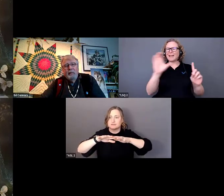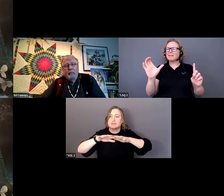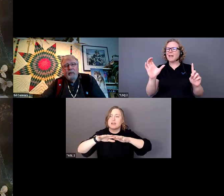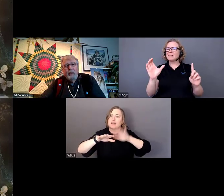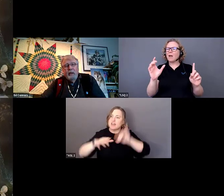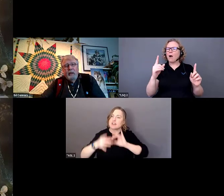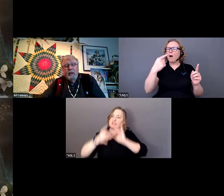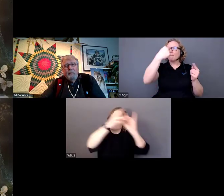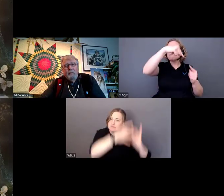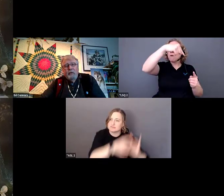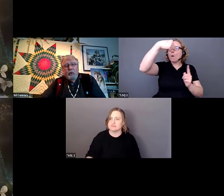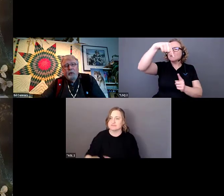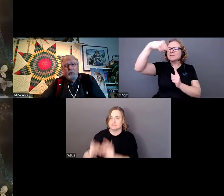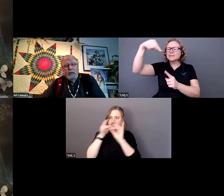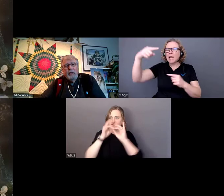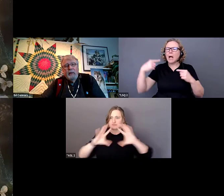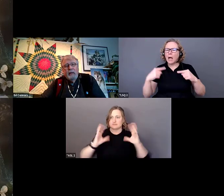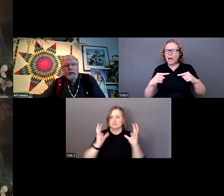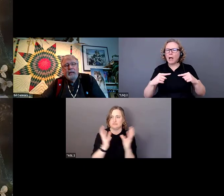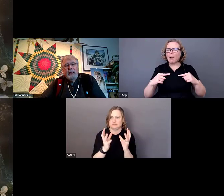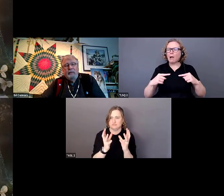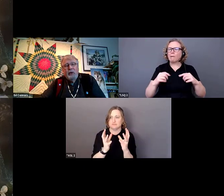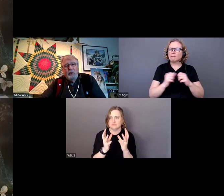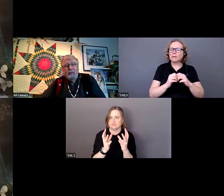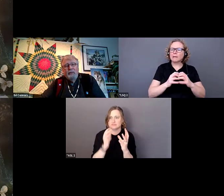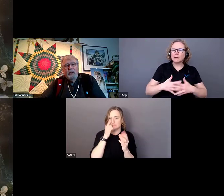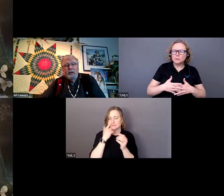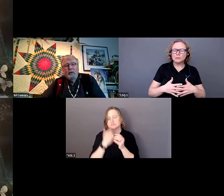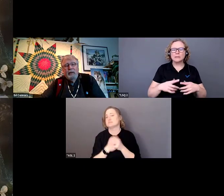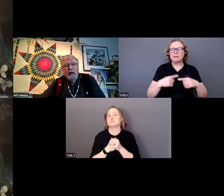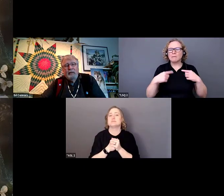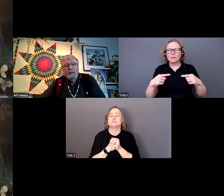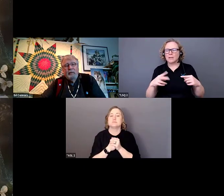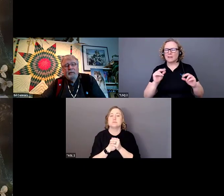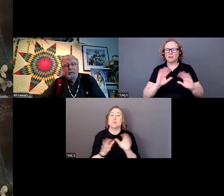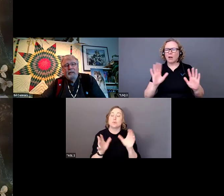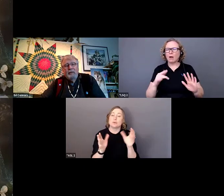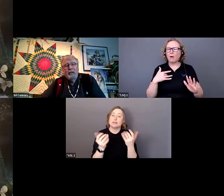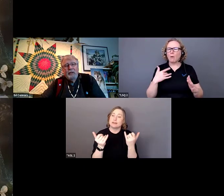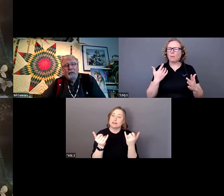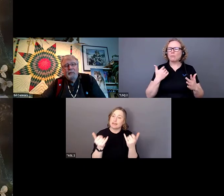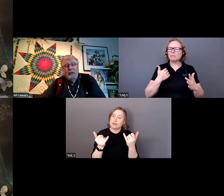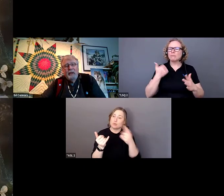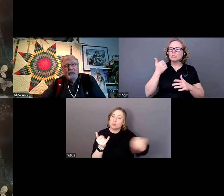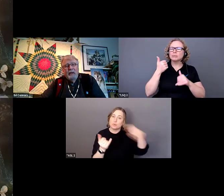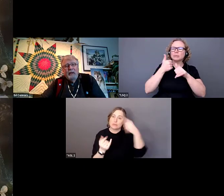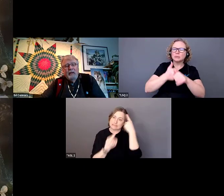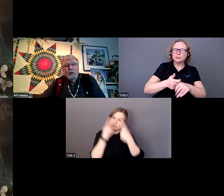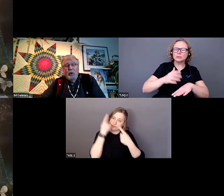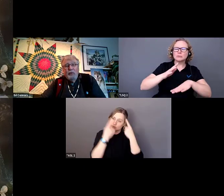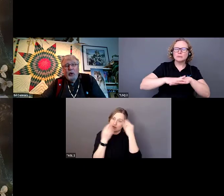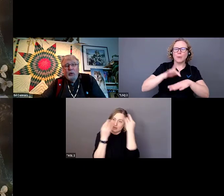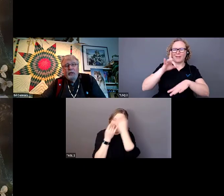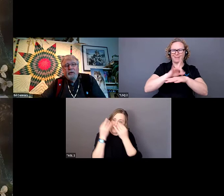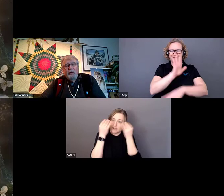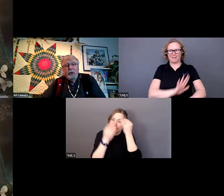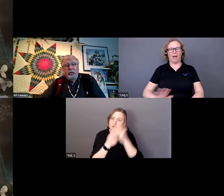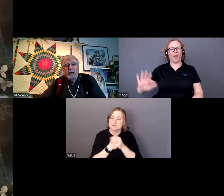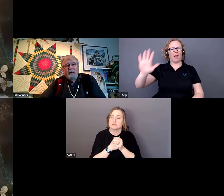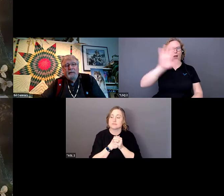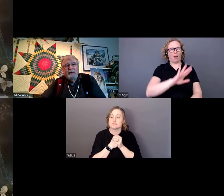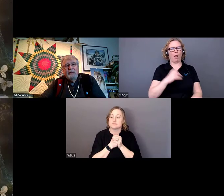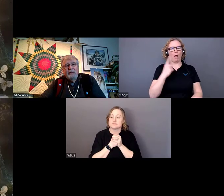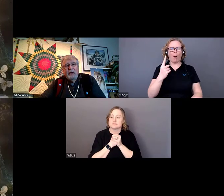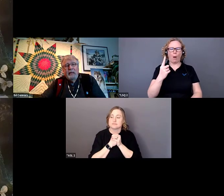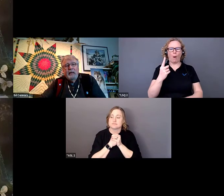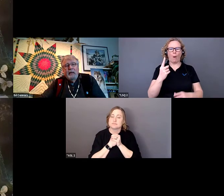unite us. So I leave you with those thoughts to consider as you go forward in your